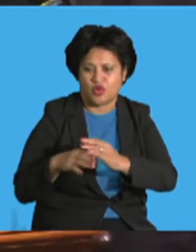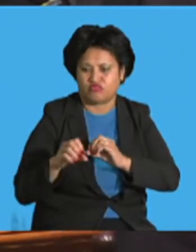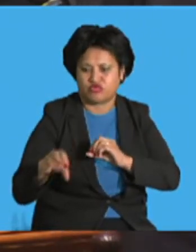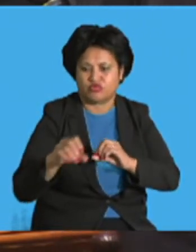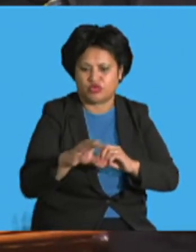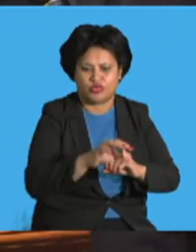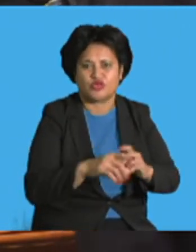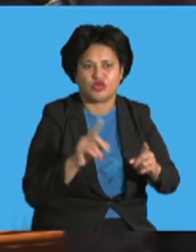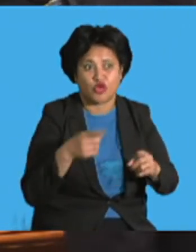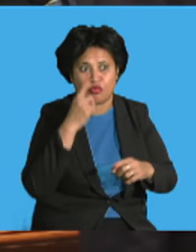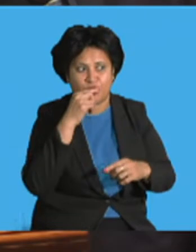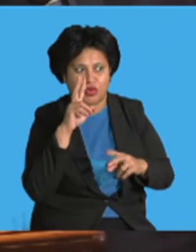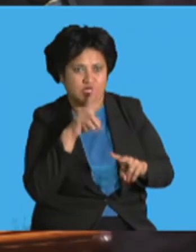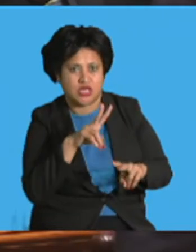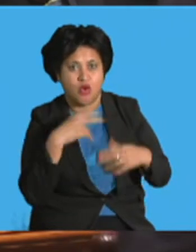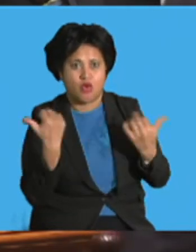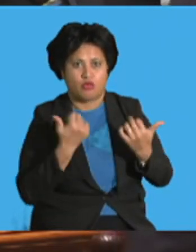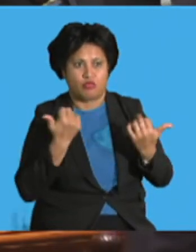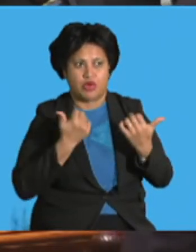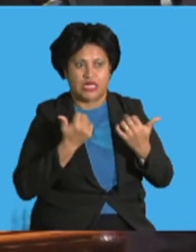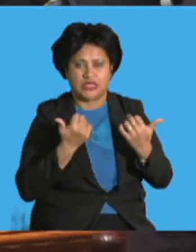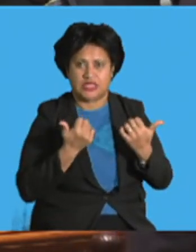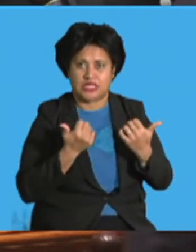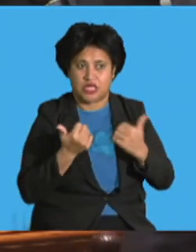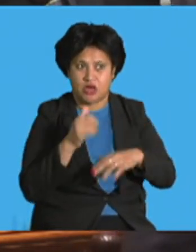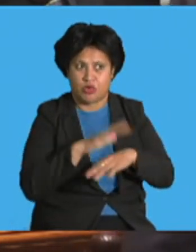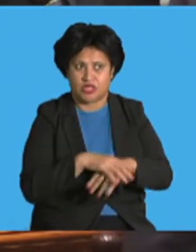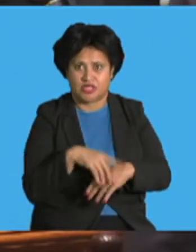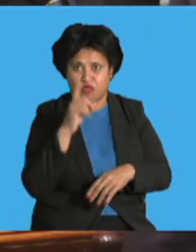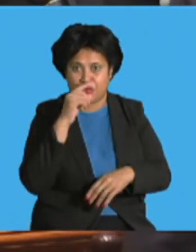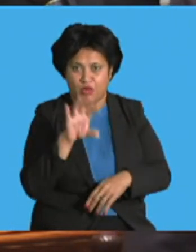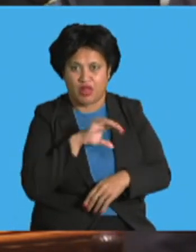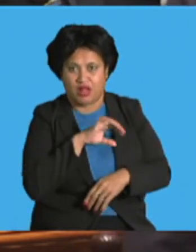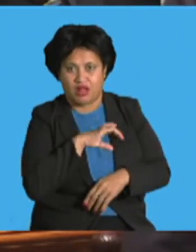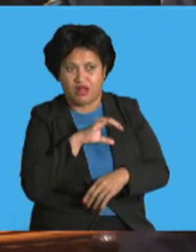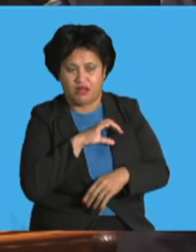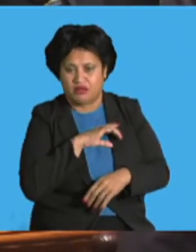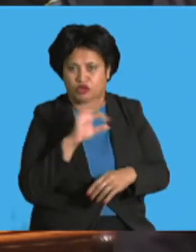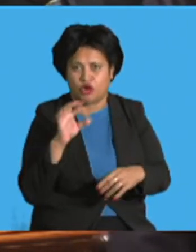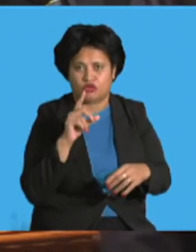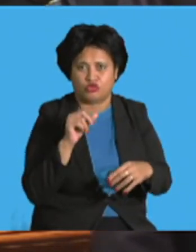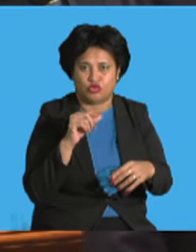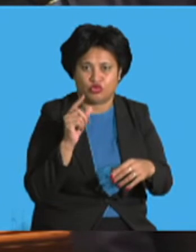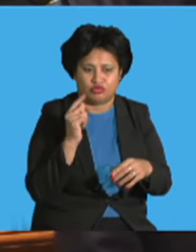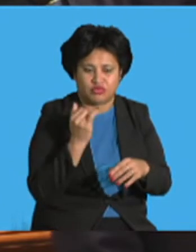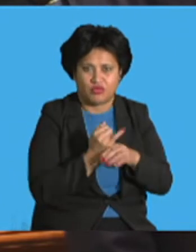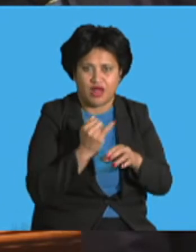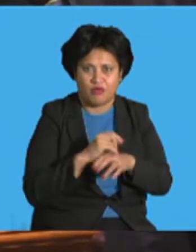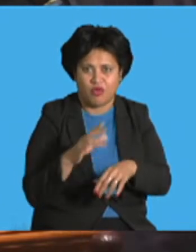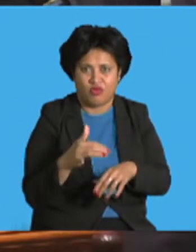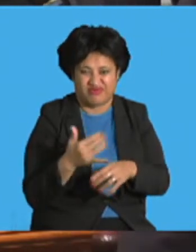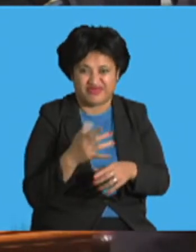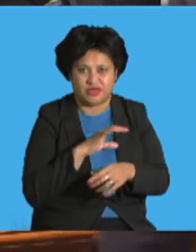important. Presence alone makes a lot of difference. And of course, hopefully it will